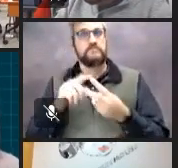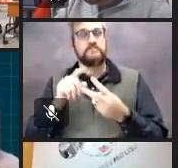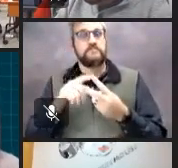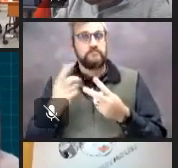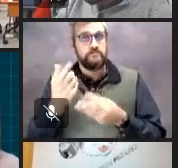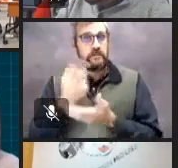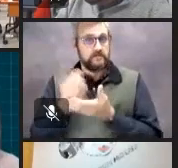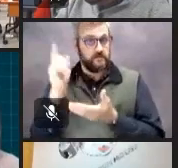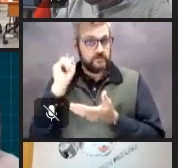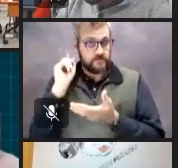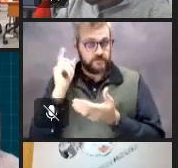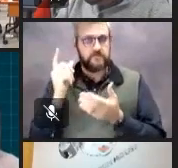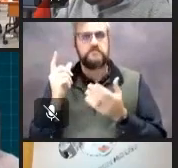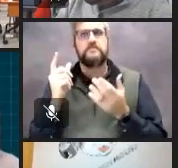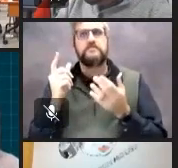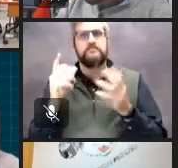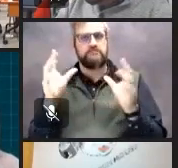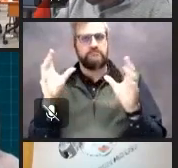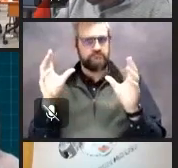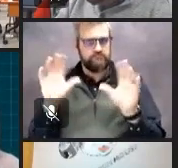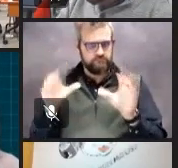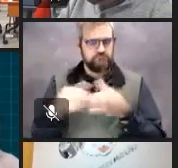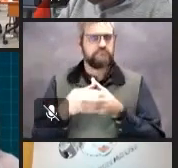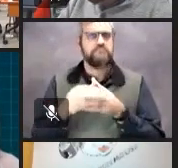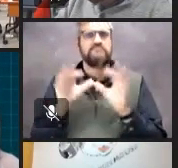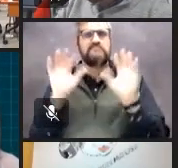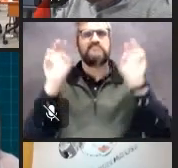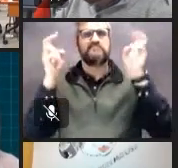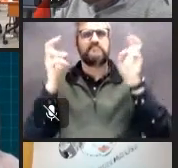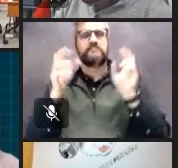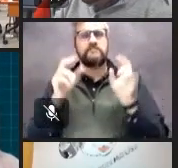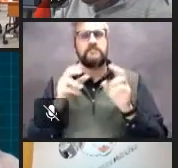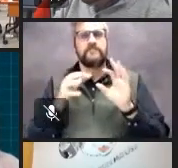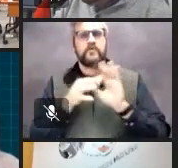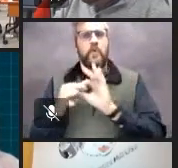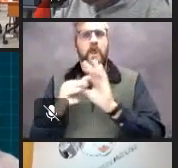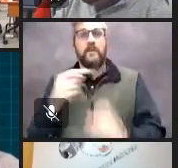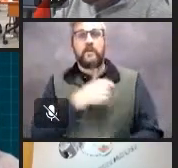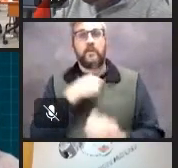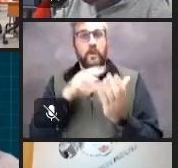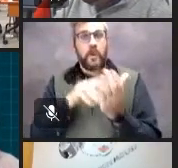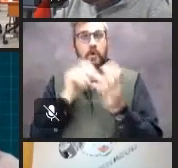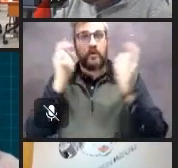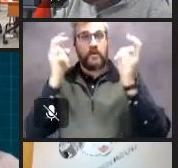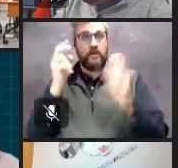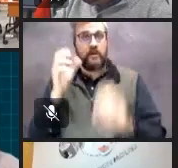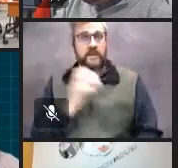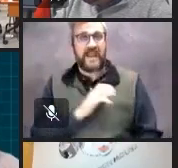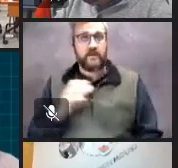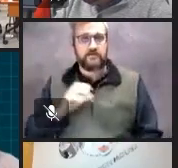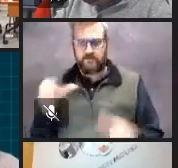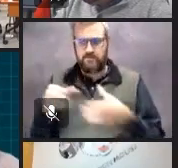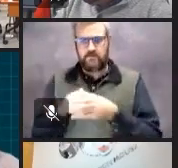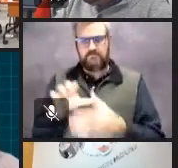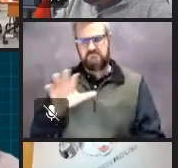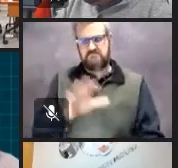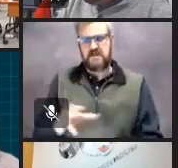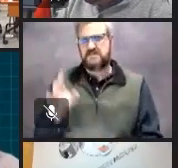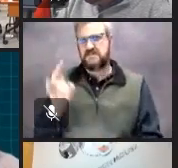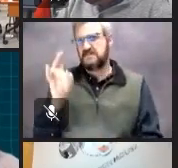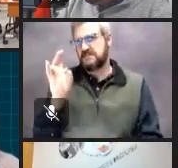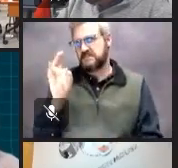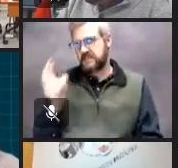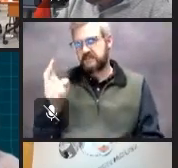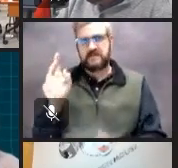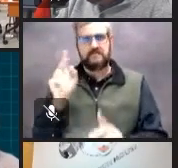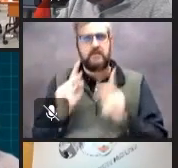last week we convened our United We Learn Council. That was a group of about 70